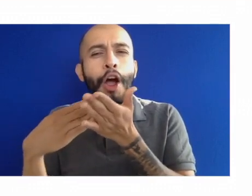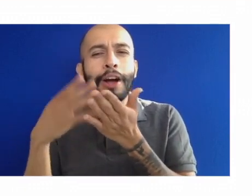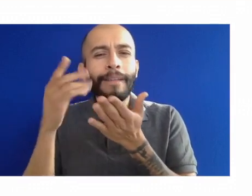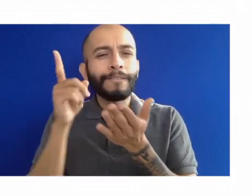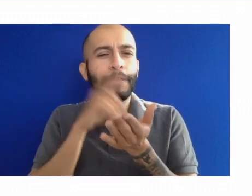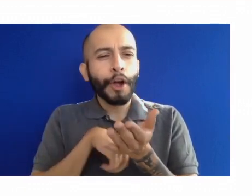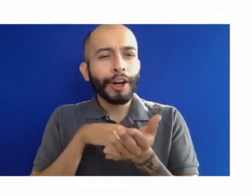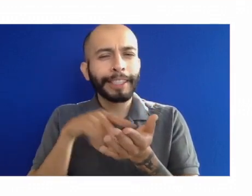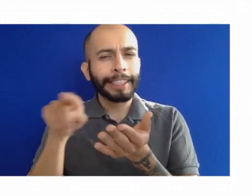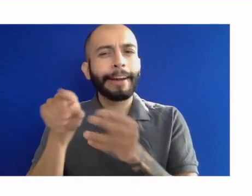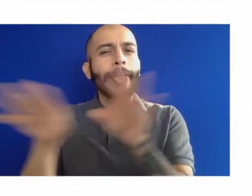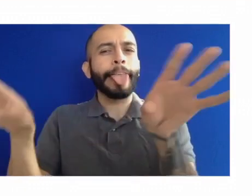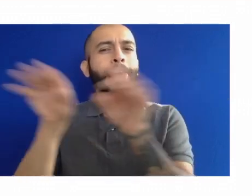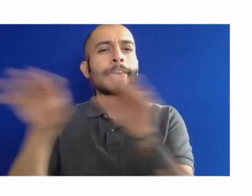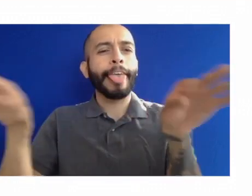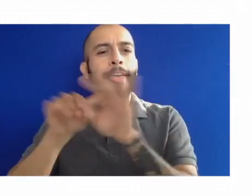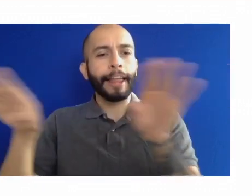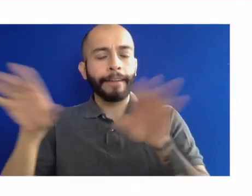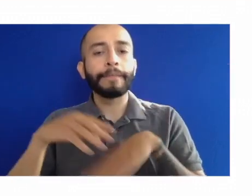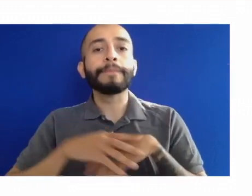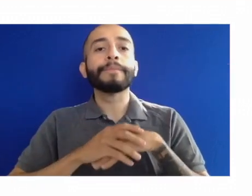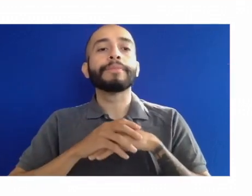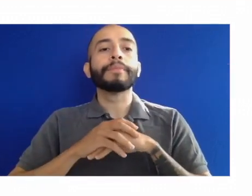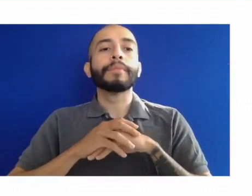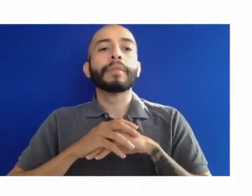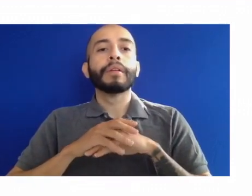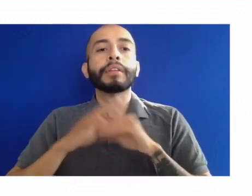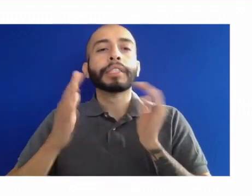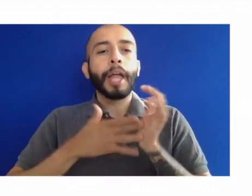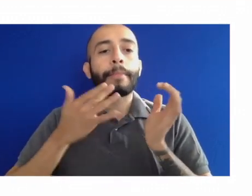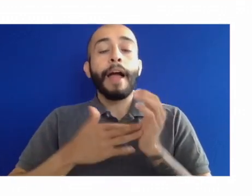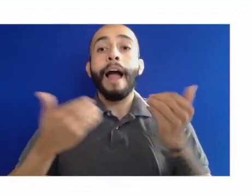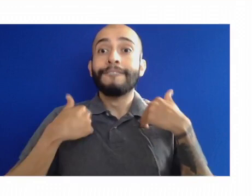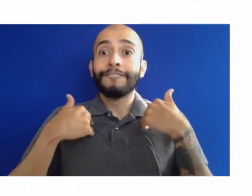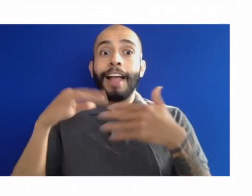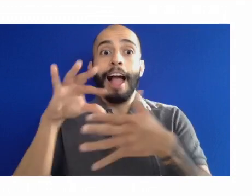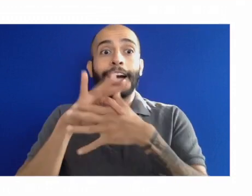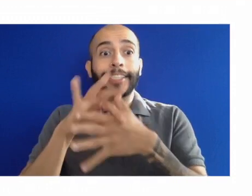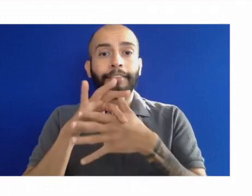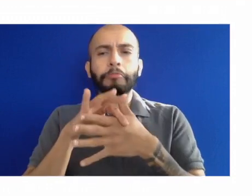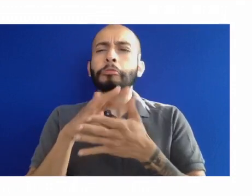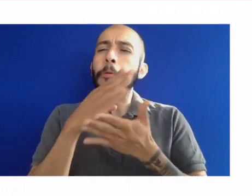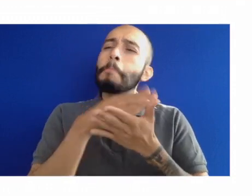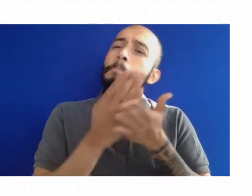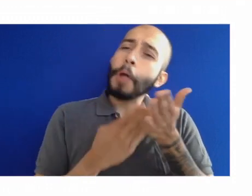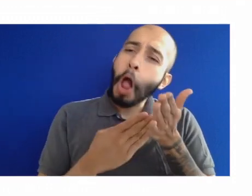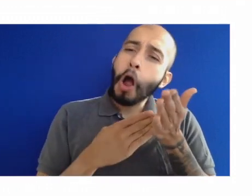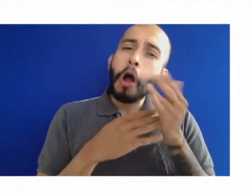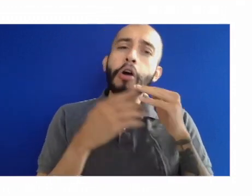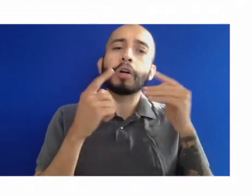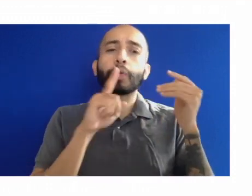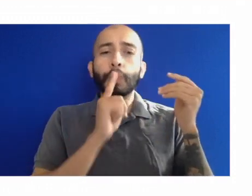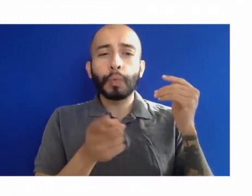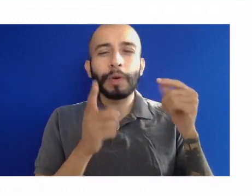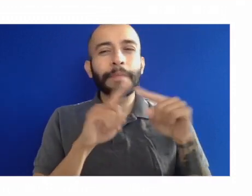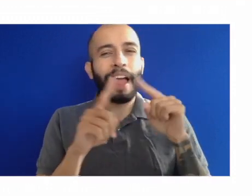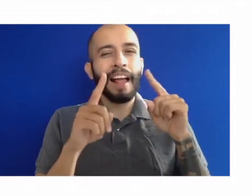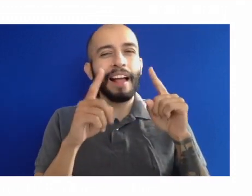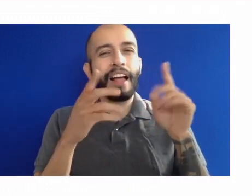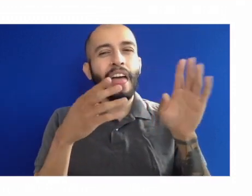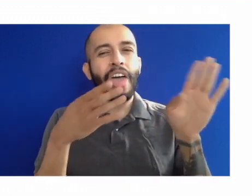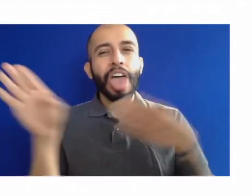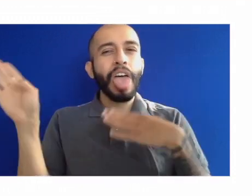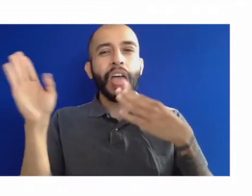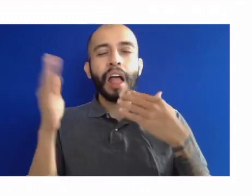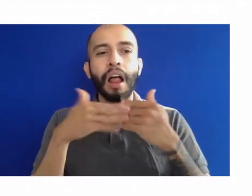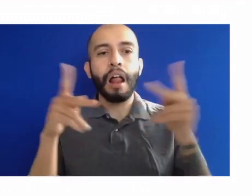partially true, but it's misleading, and it pulls people away from accurate information. So we have kind of two different things going there, and